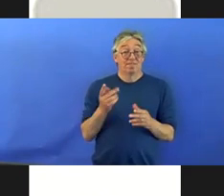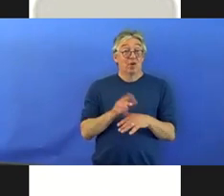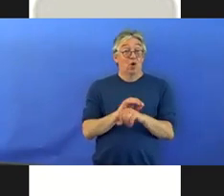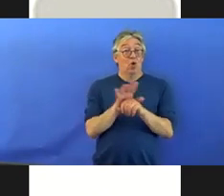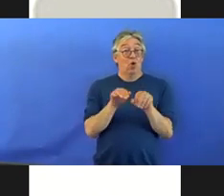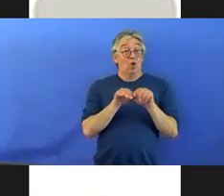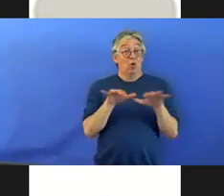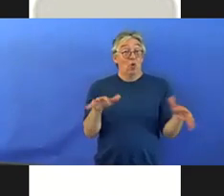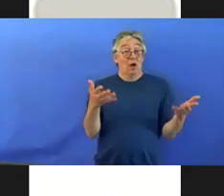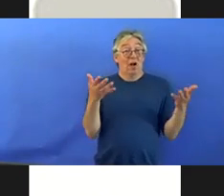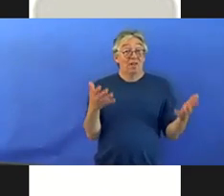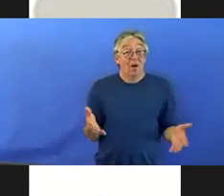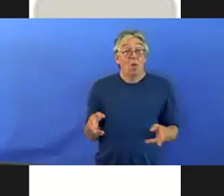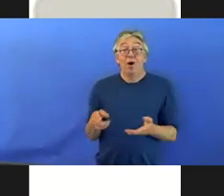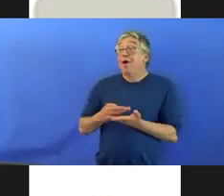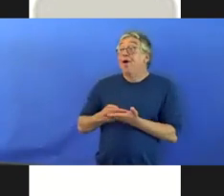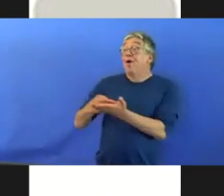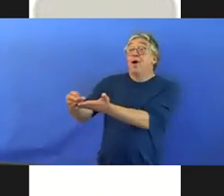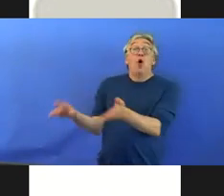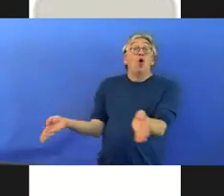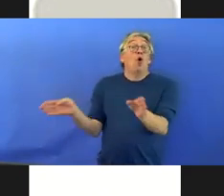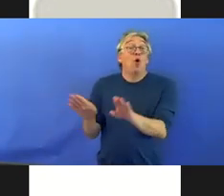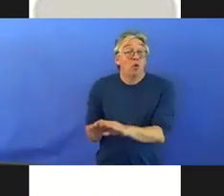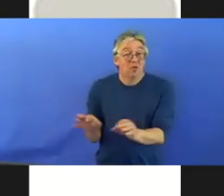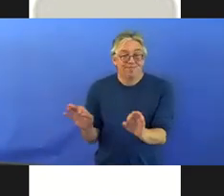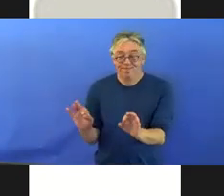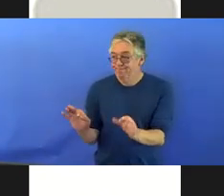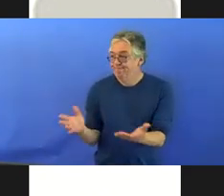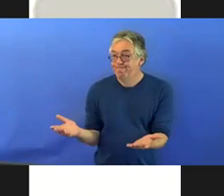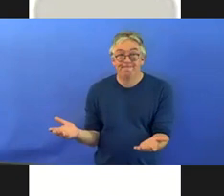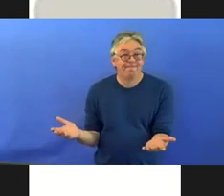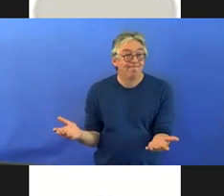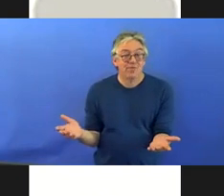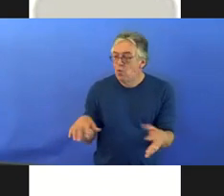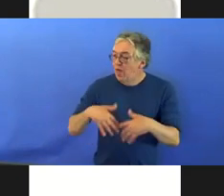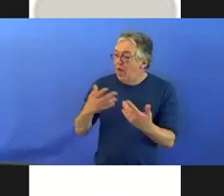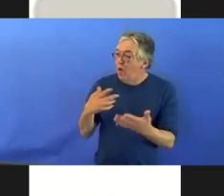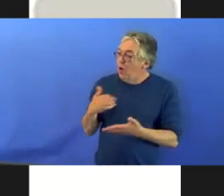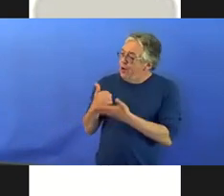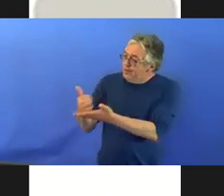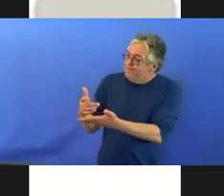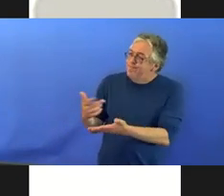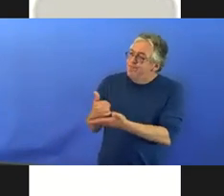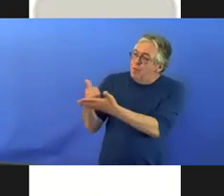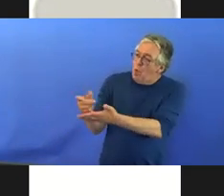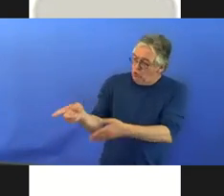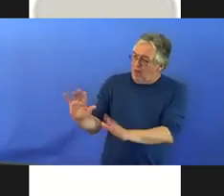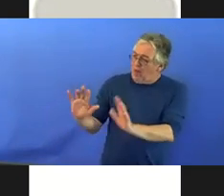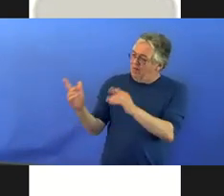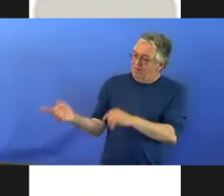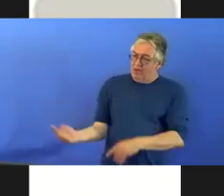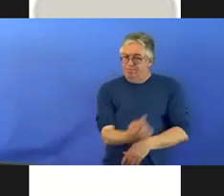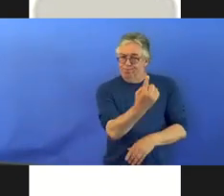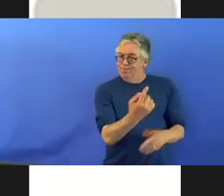pandemic, so we can't offer transition supports in a way that IL movement used to.